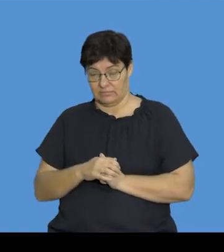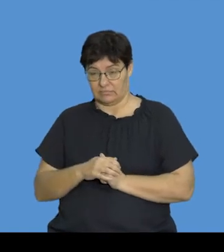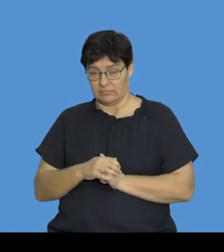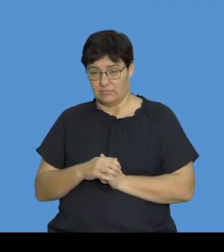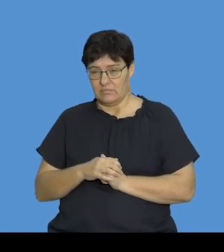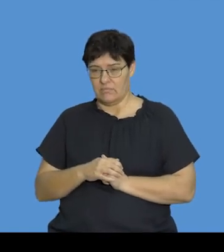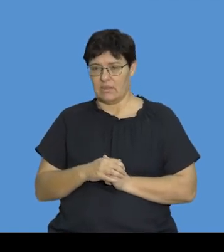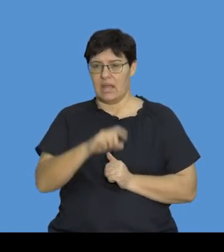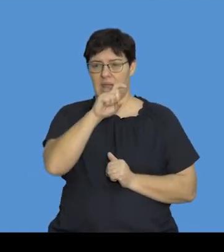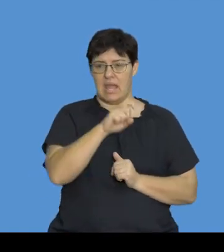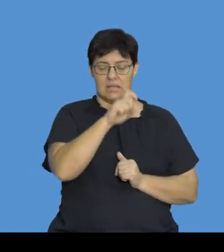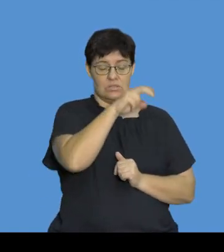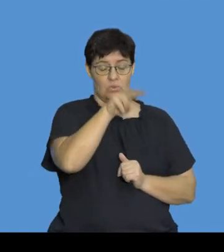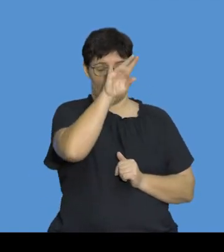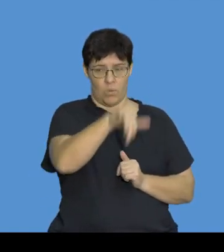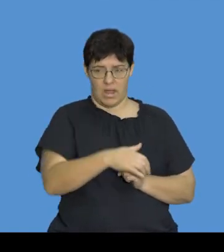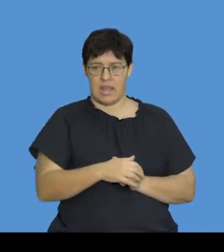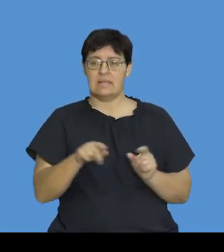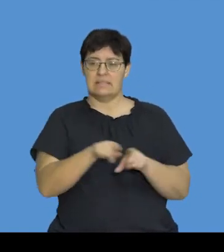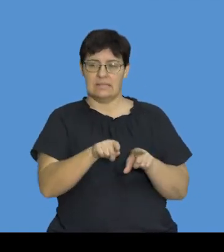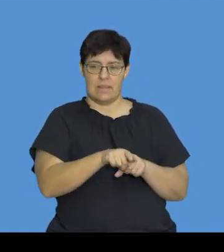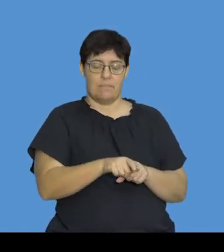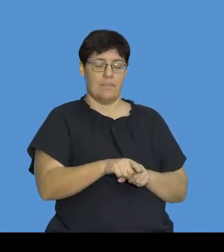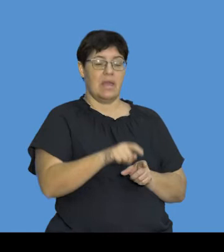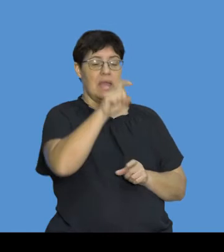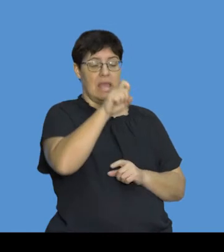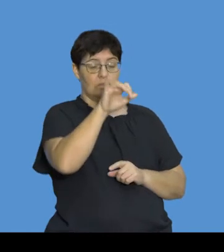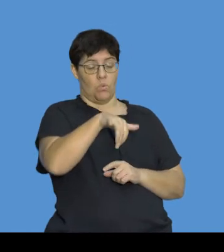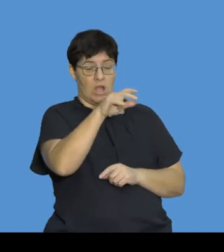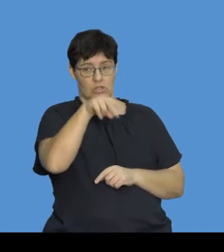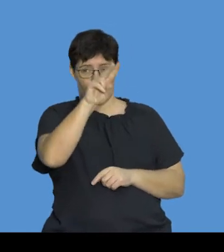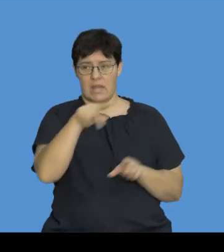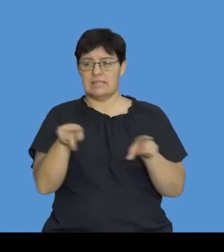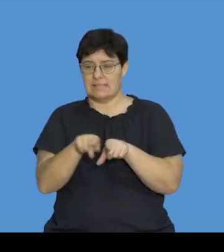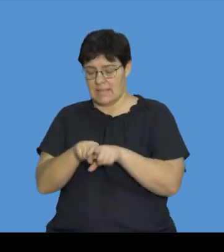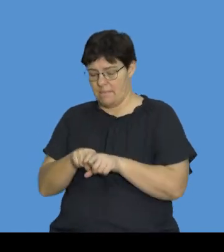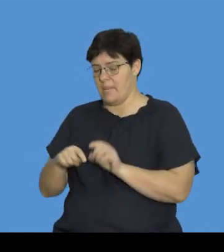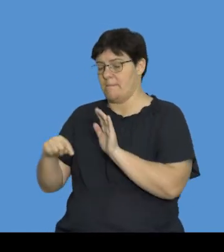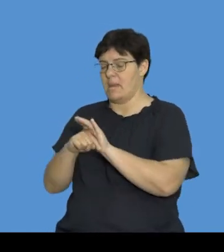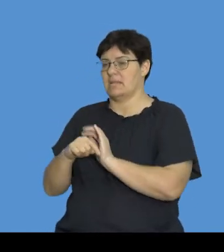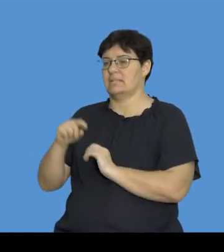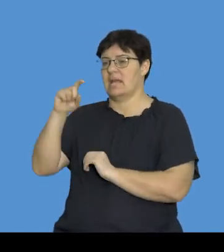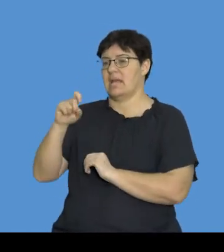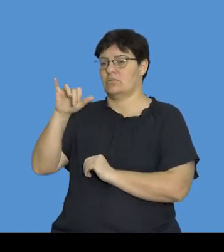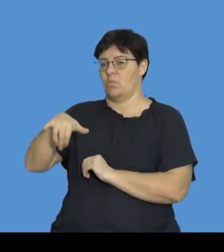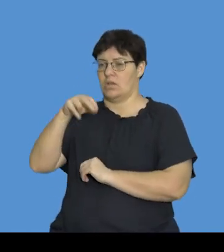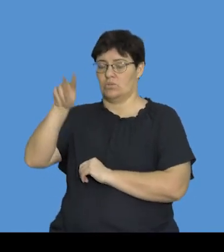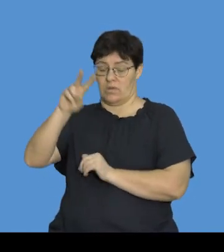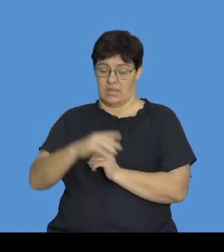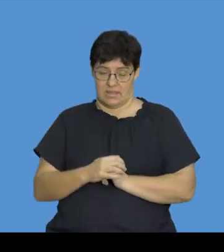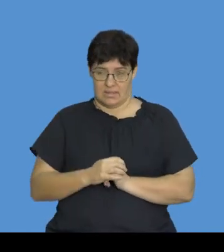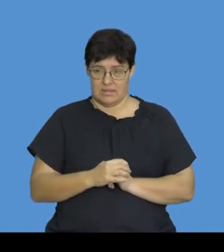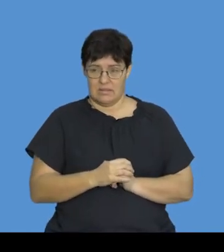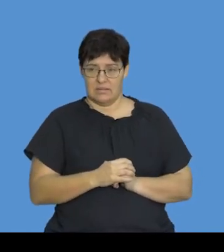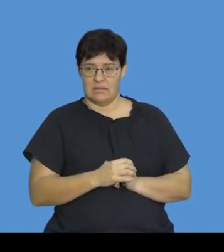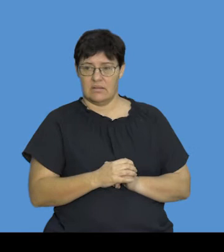x squared y. And this one here is a like term with the y, with the x, y squared.